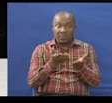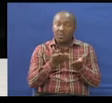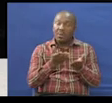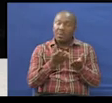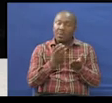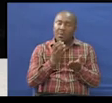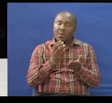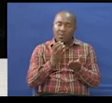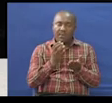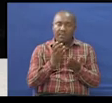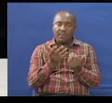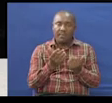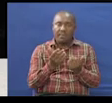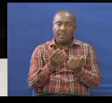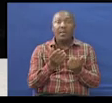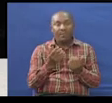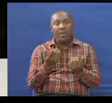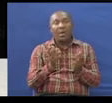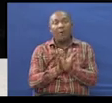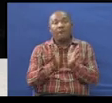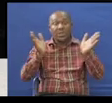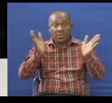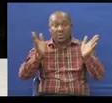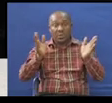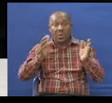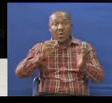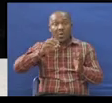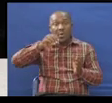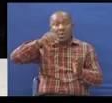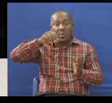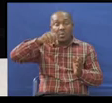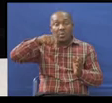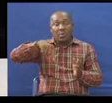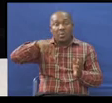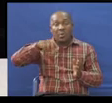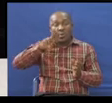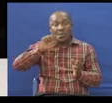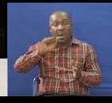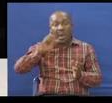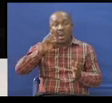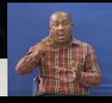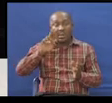of our general quadratic equation, if the constant term of our